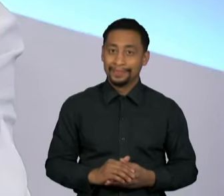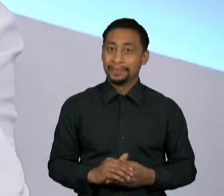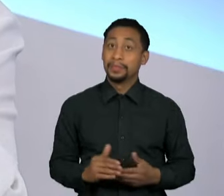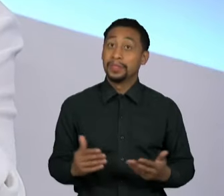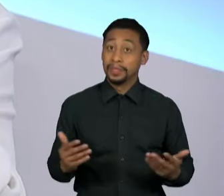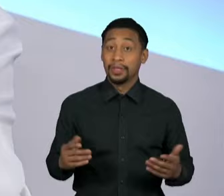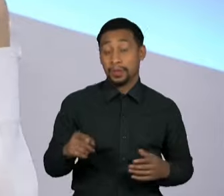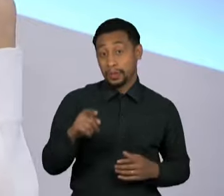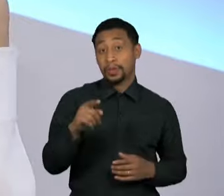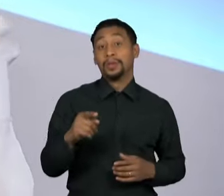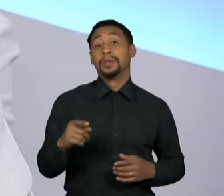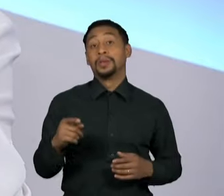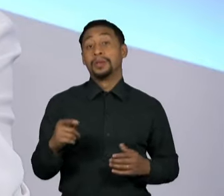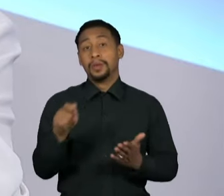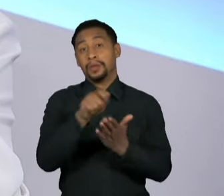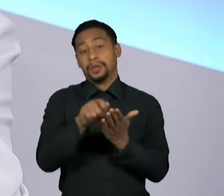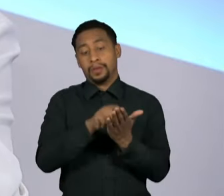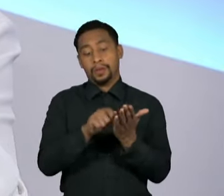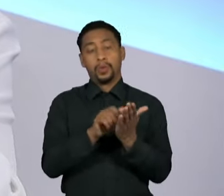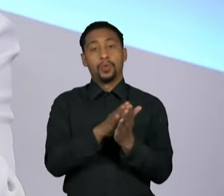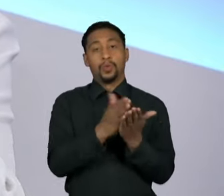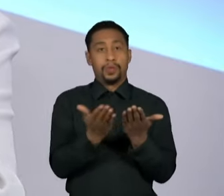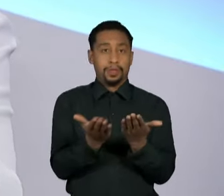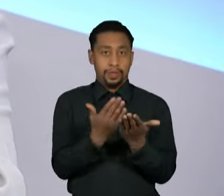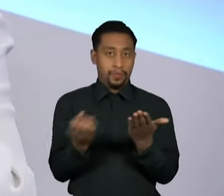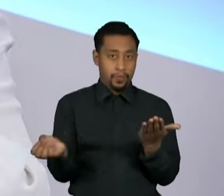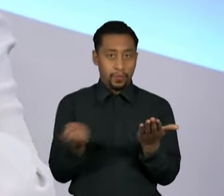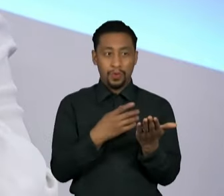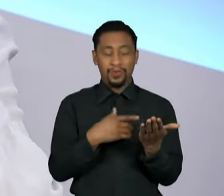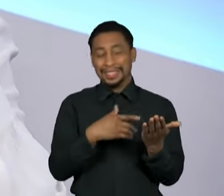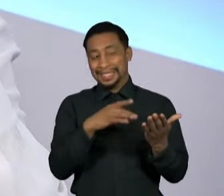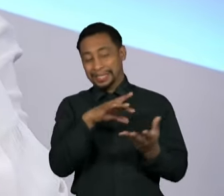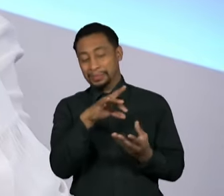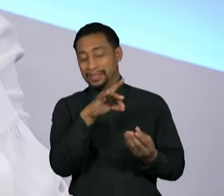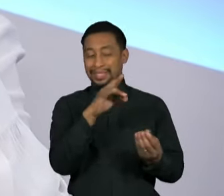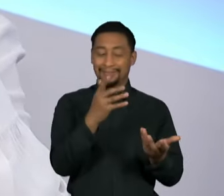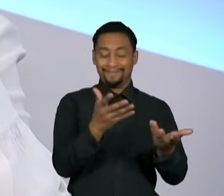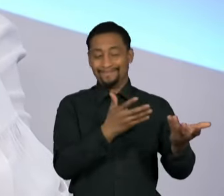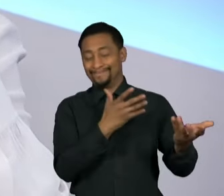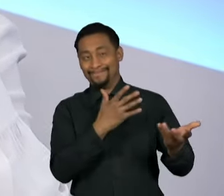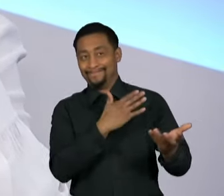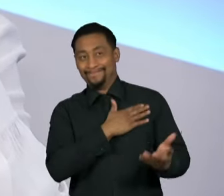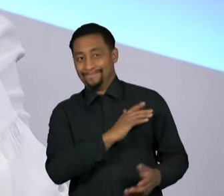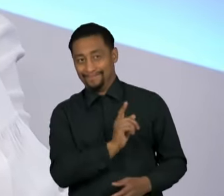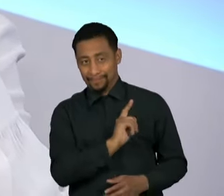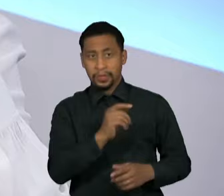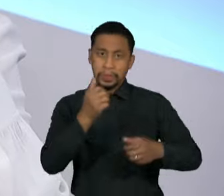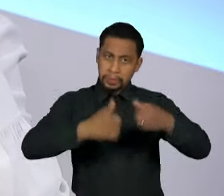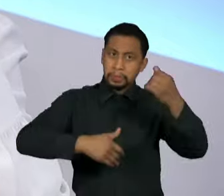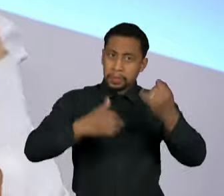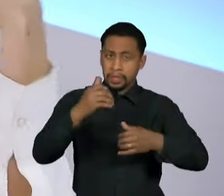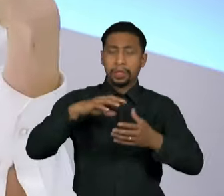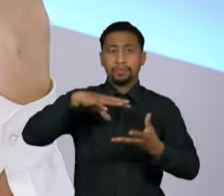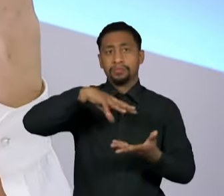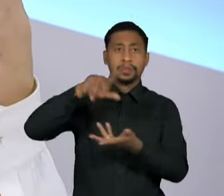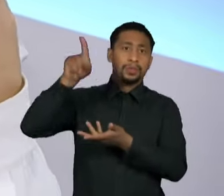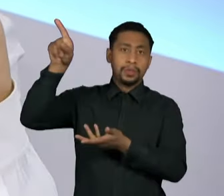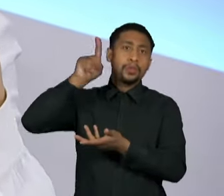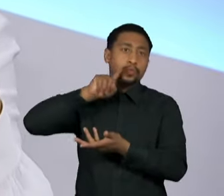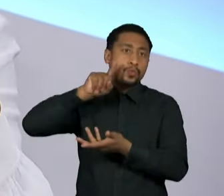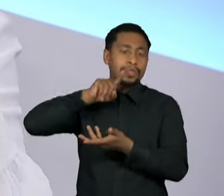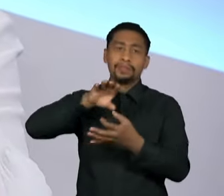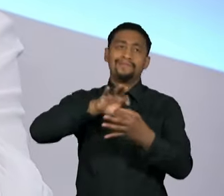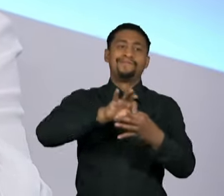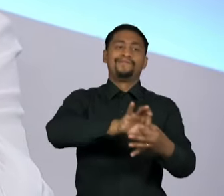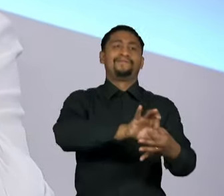No seu novo livro, O Descontentamento da Democracia, quando você fala sobre o processo de globalização dos Estados Unidos, você afirma que os